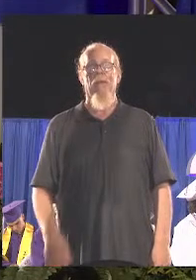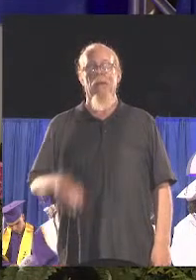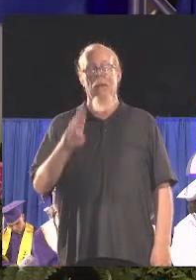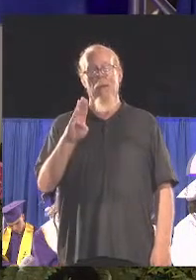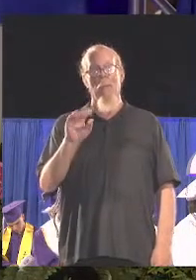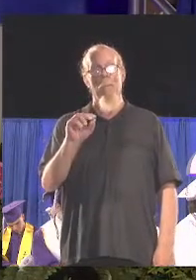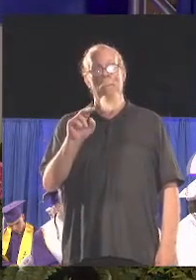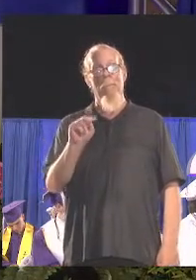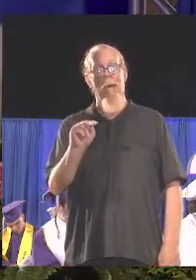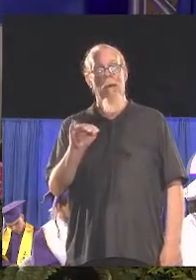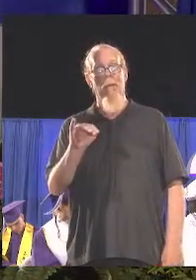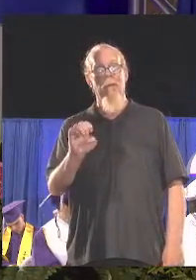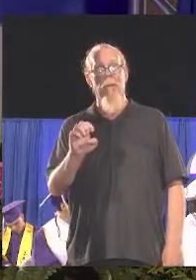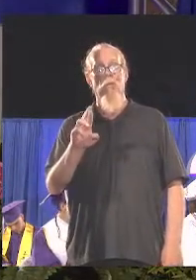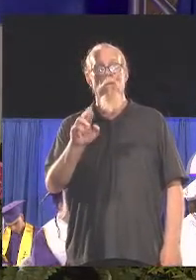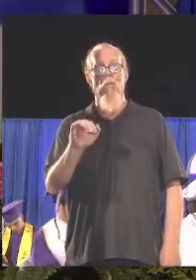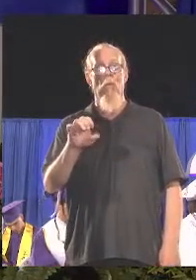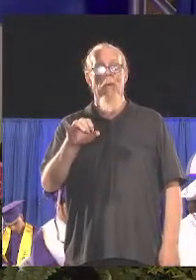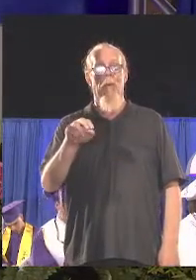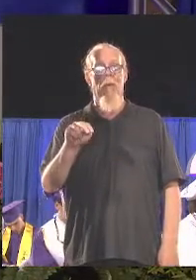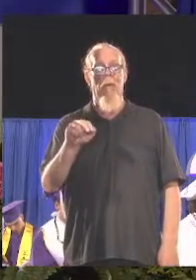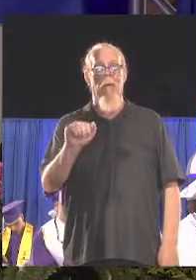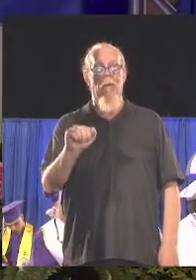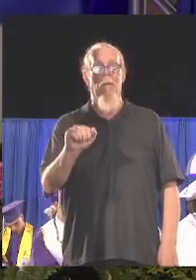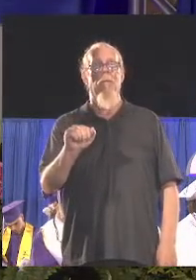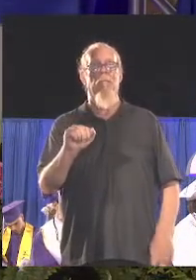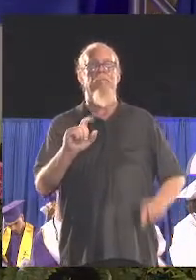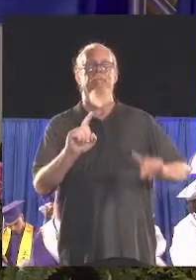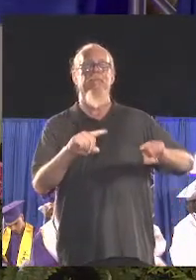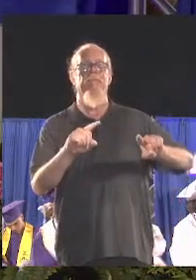Bonnie M. Reyna, San Antonio College.